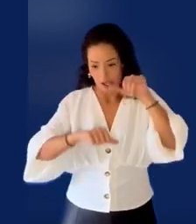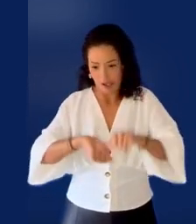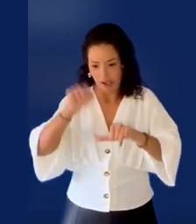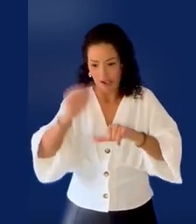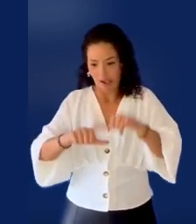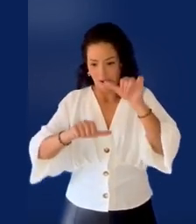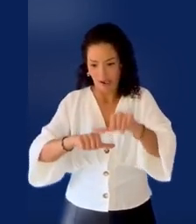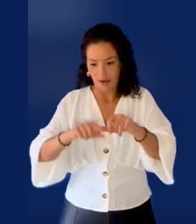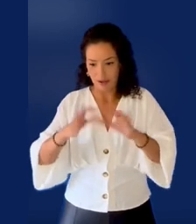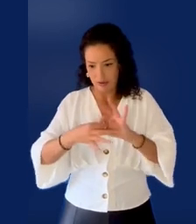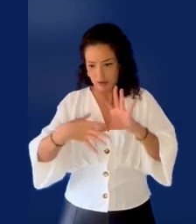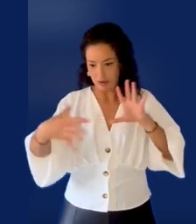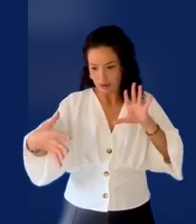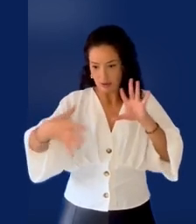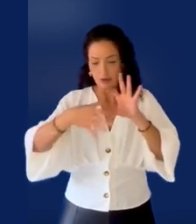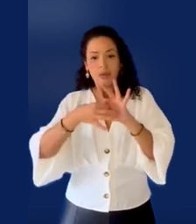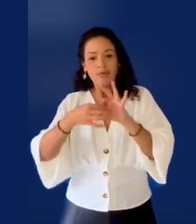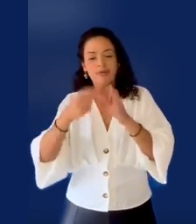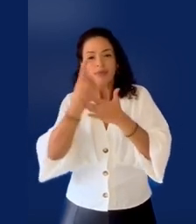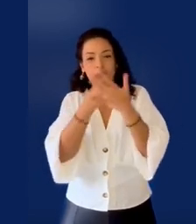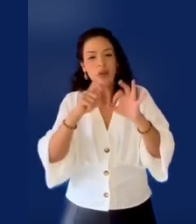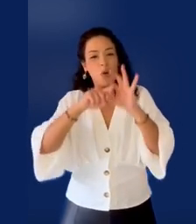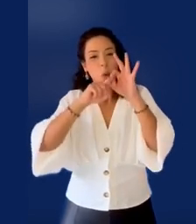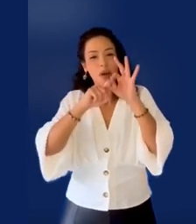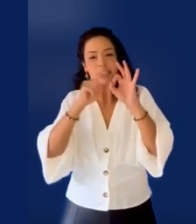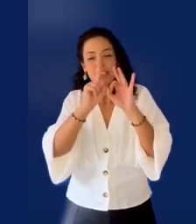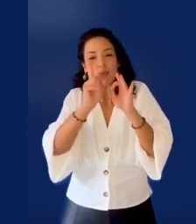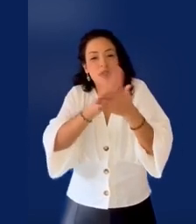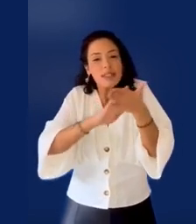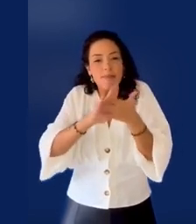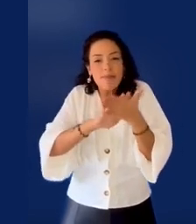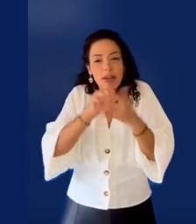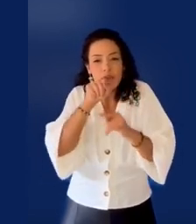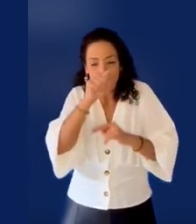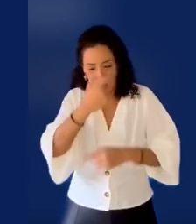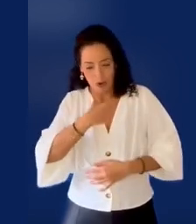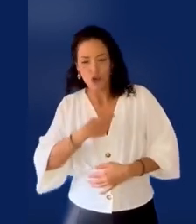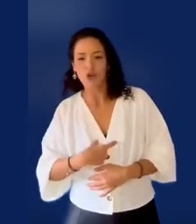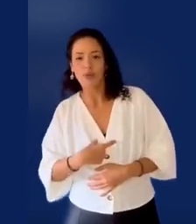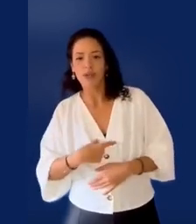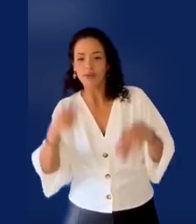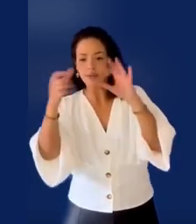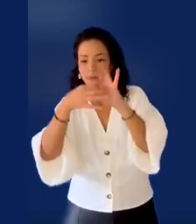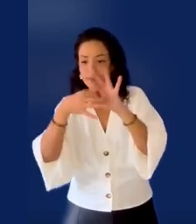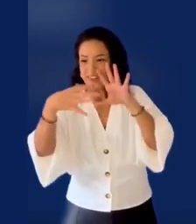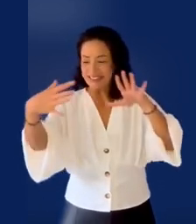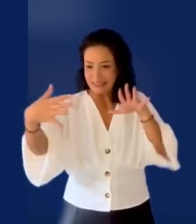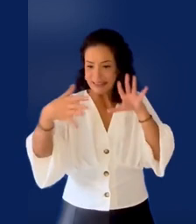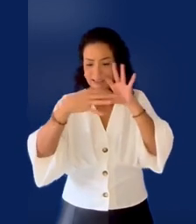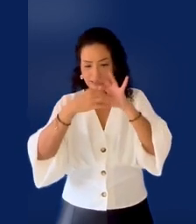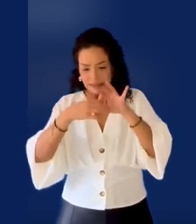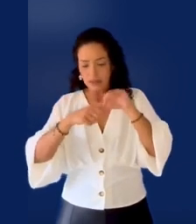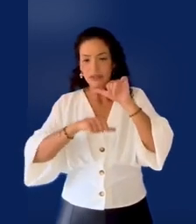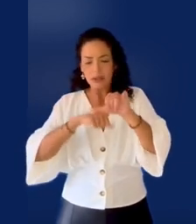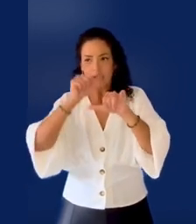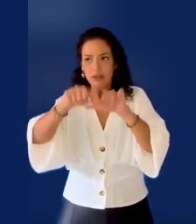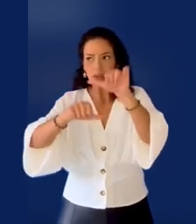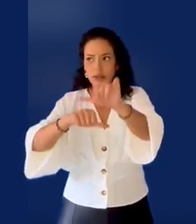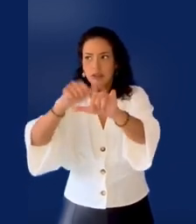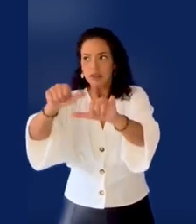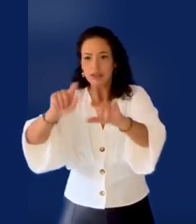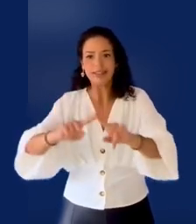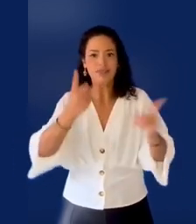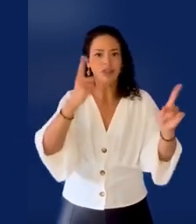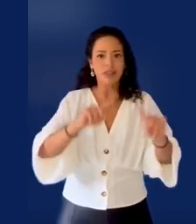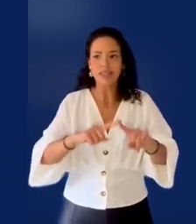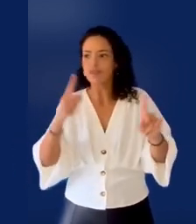only a collection of the most intrinsic qualities of what it means to be human. The path from disconnection to reconnection will look different for everyone, and no